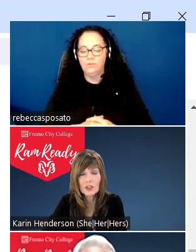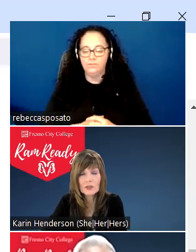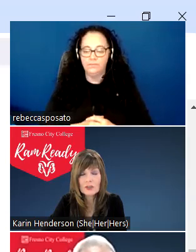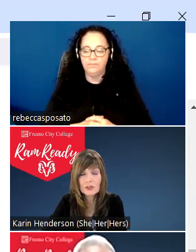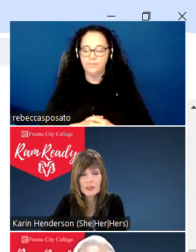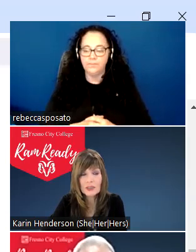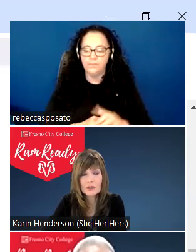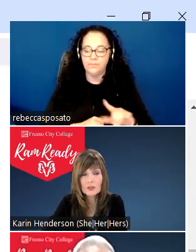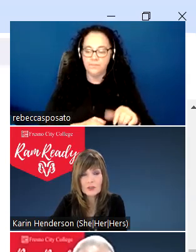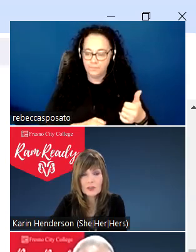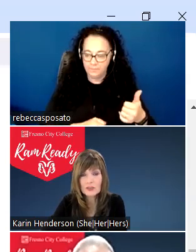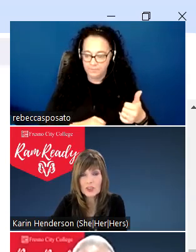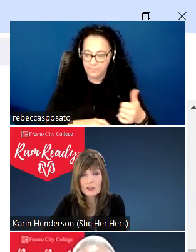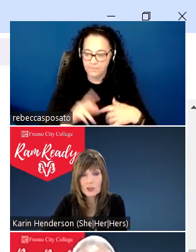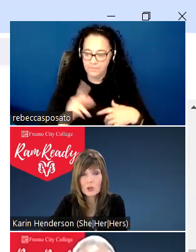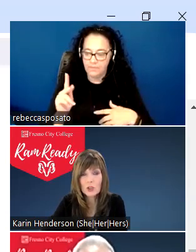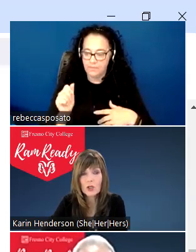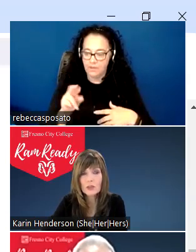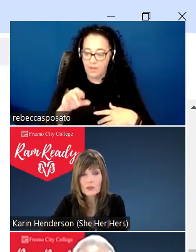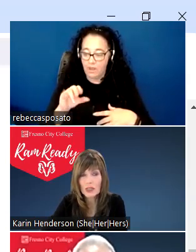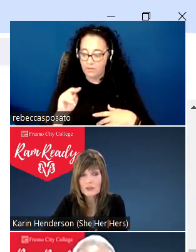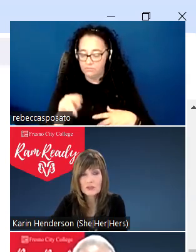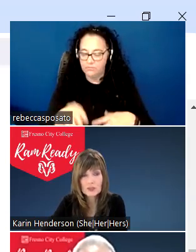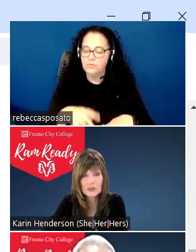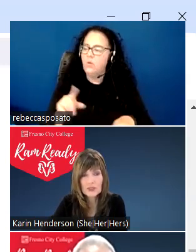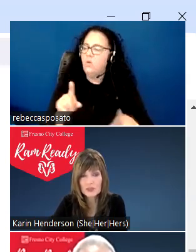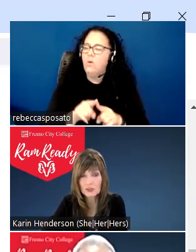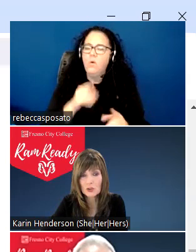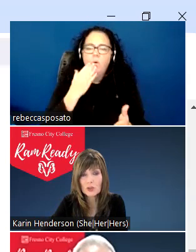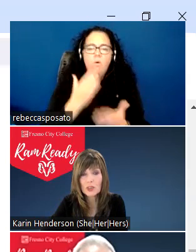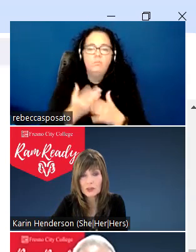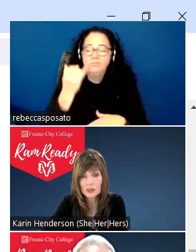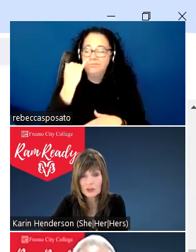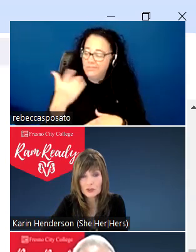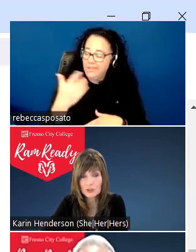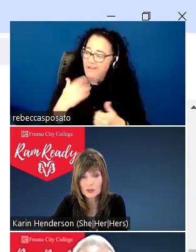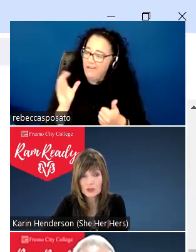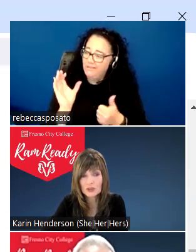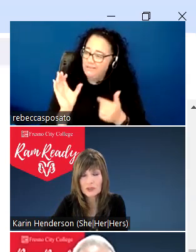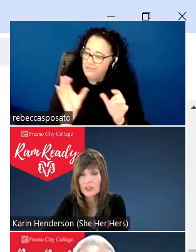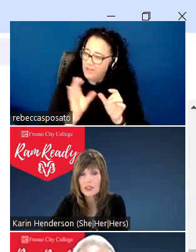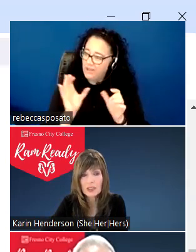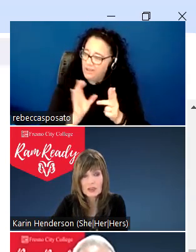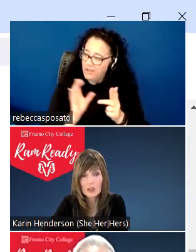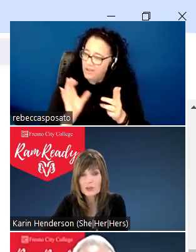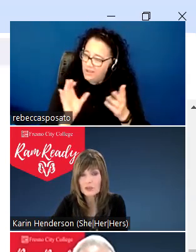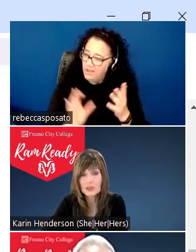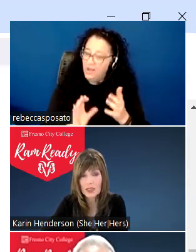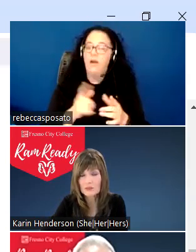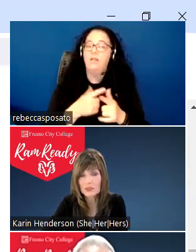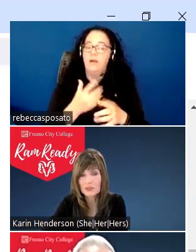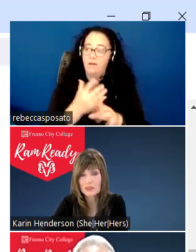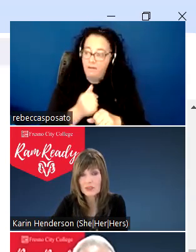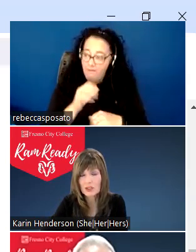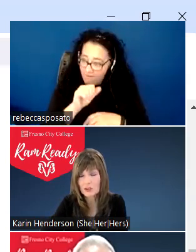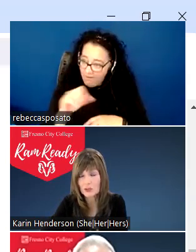And it's always good, again, if you're as you go along, if you have these certificates as you go along and get your associates, it's always good to